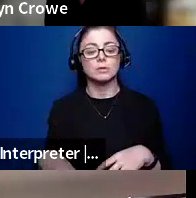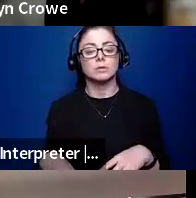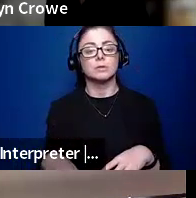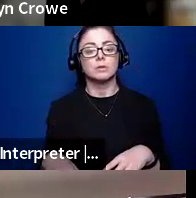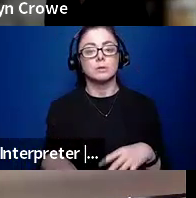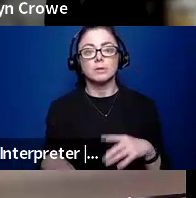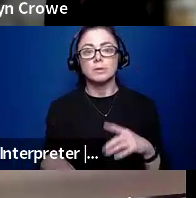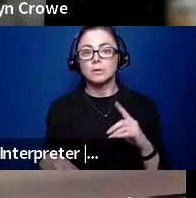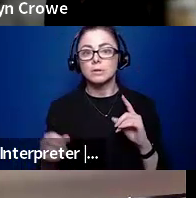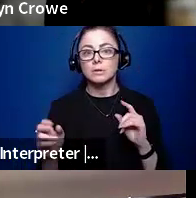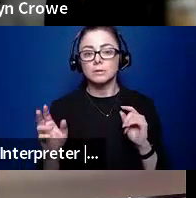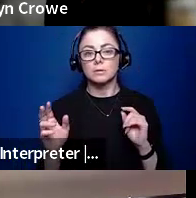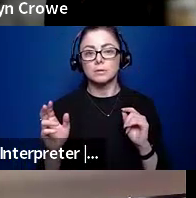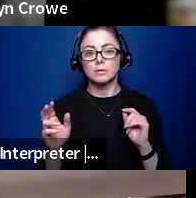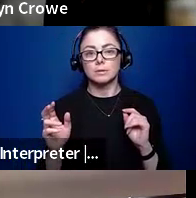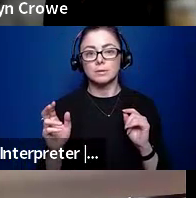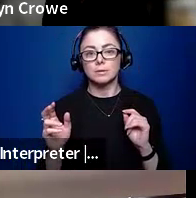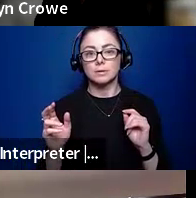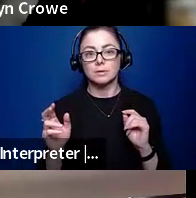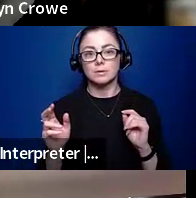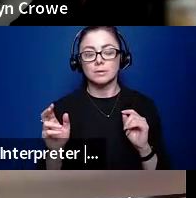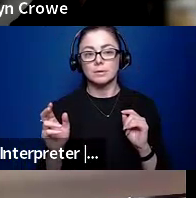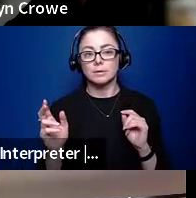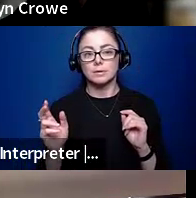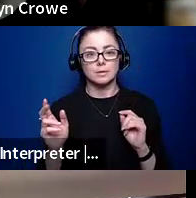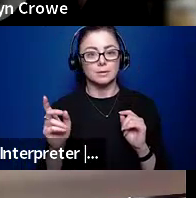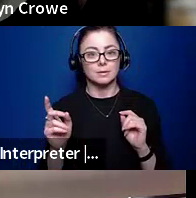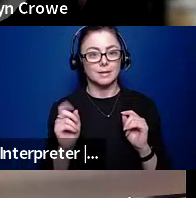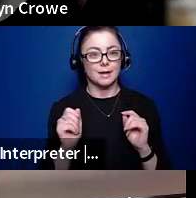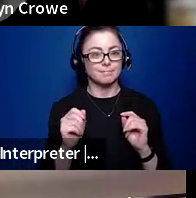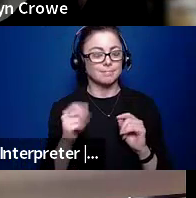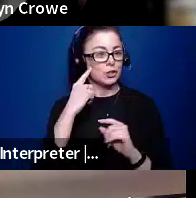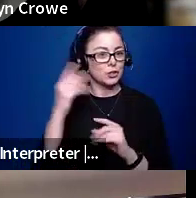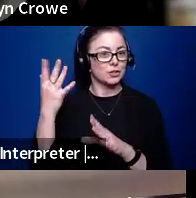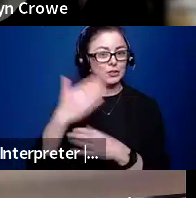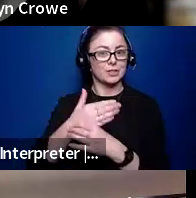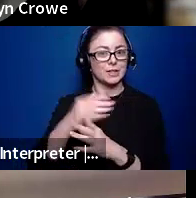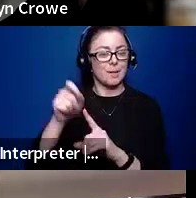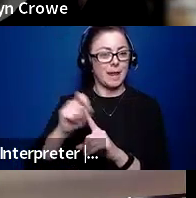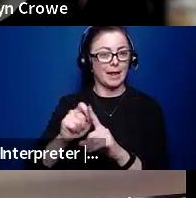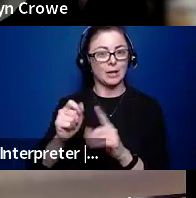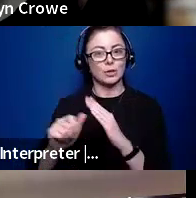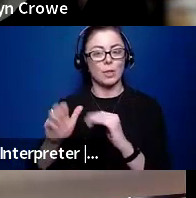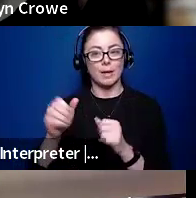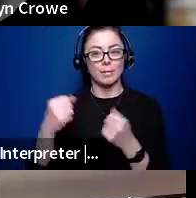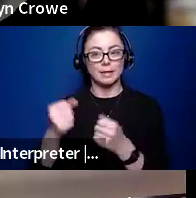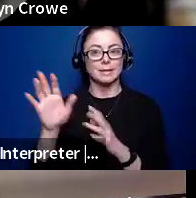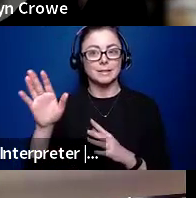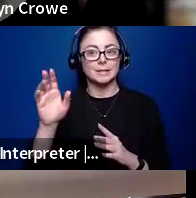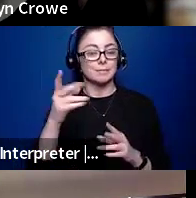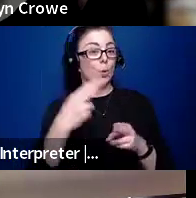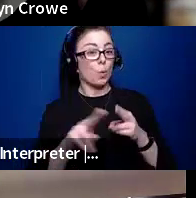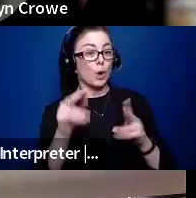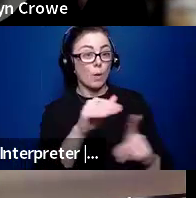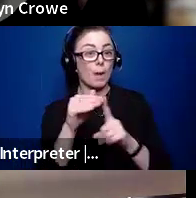of Did the you put the bananas under the cabinet? I did. You did that? Hey, What everybody, was that thought process? just a quick